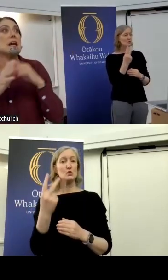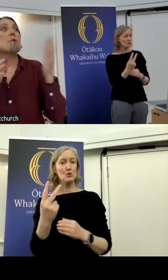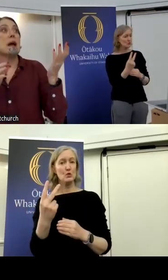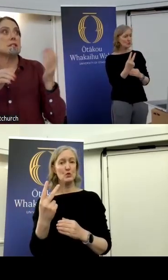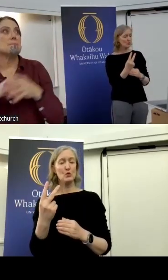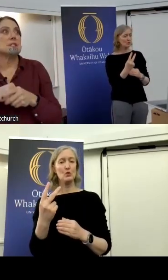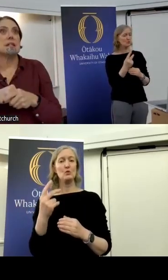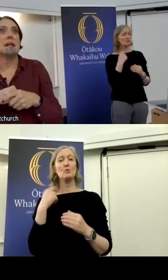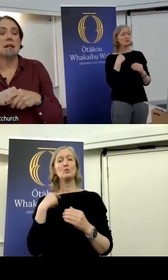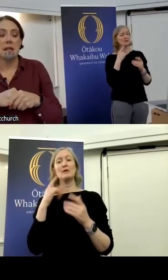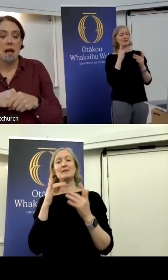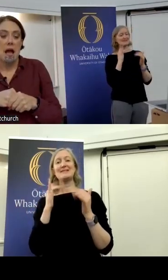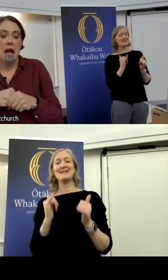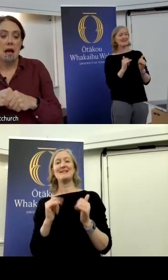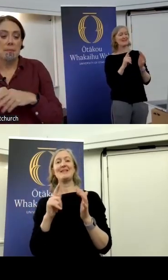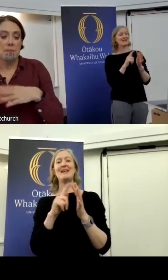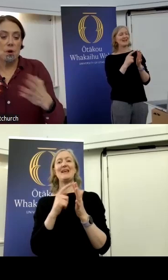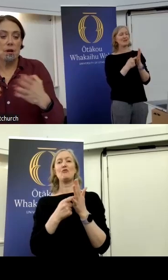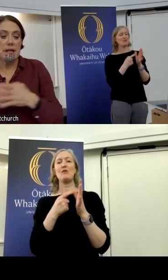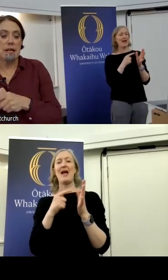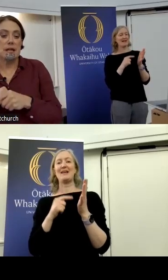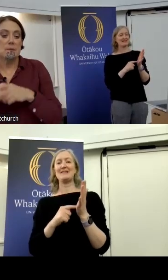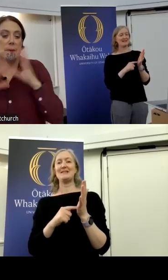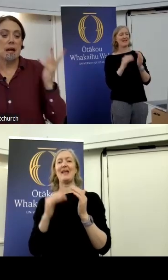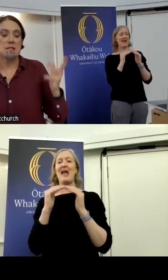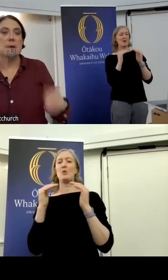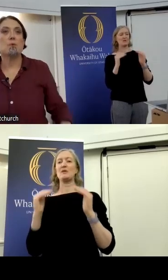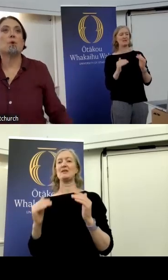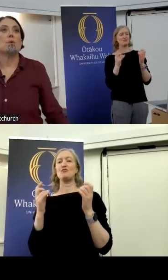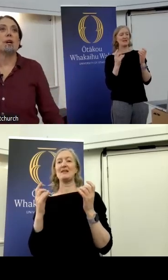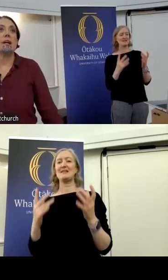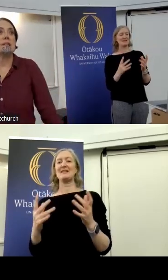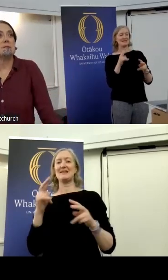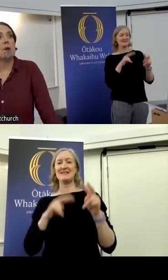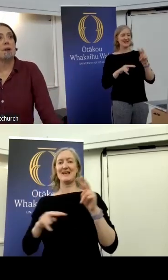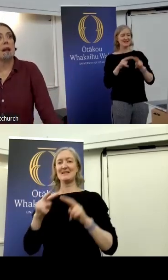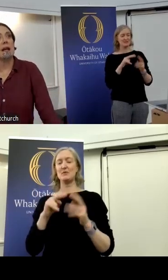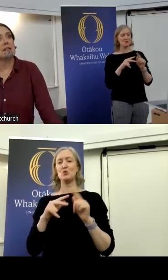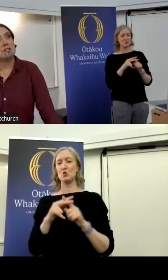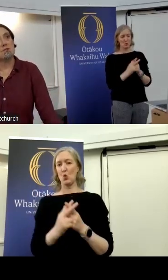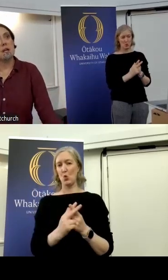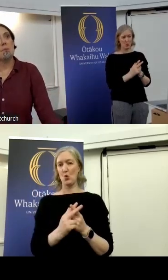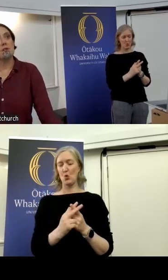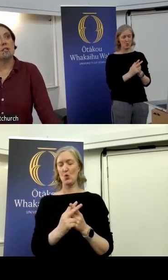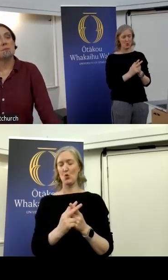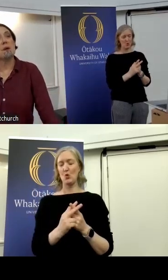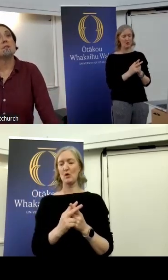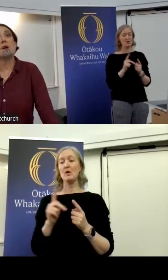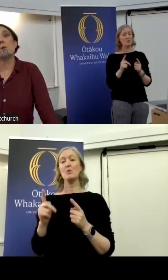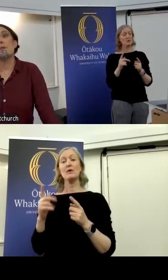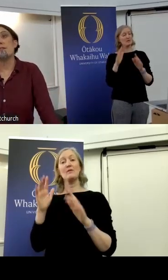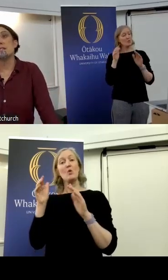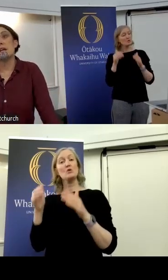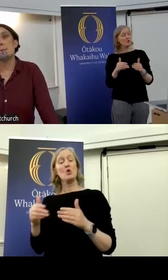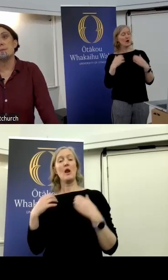the ERAT in particular, not only amongst people who are working in one of our lung cancer screening projects, but